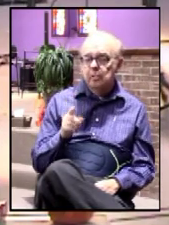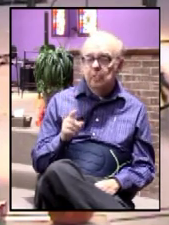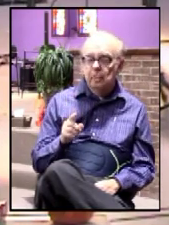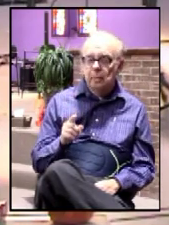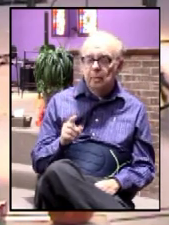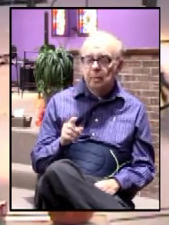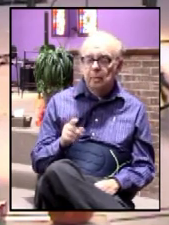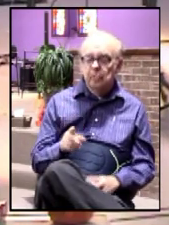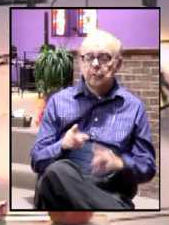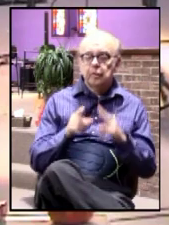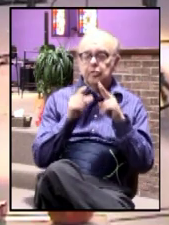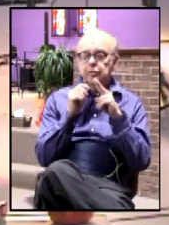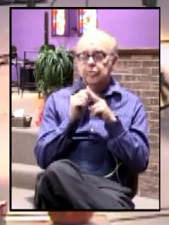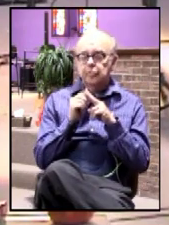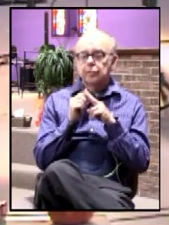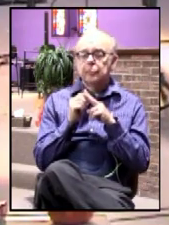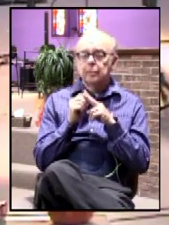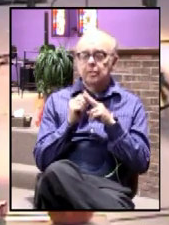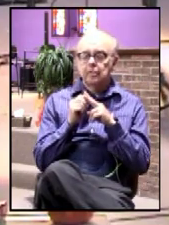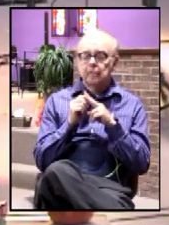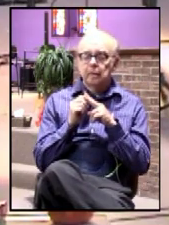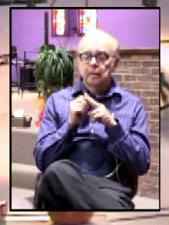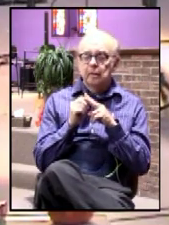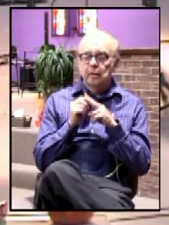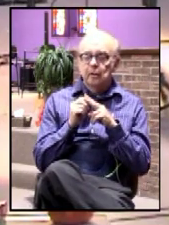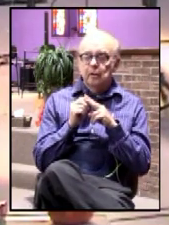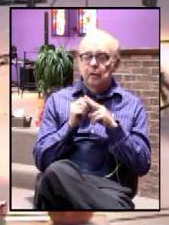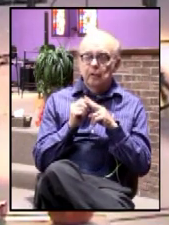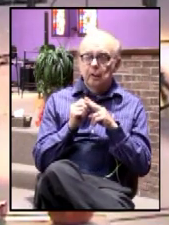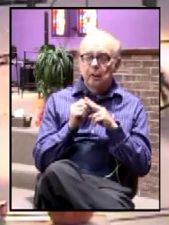you choose.